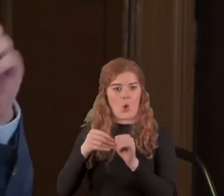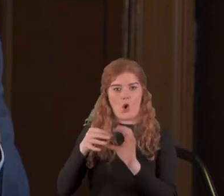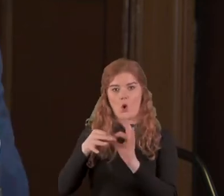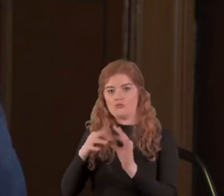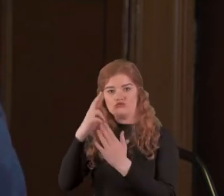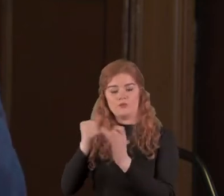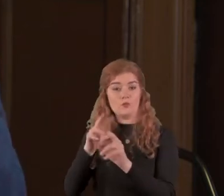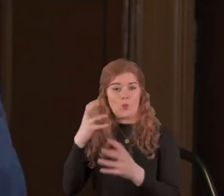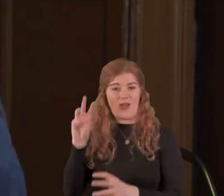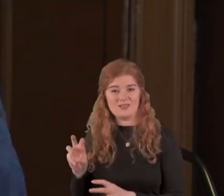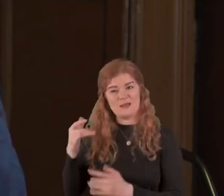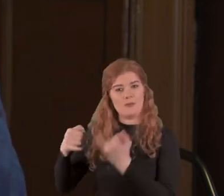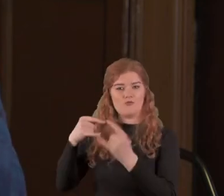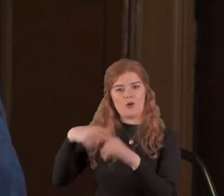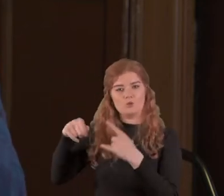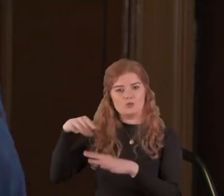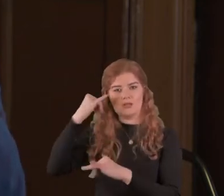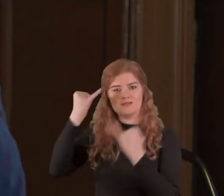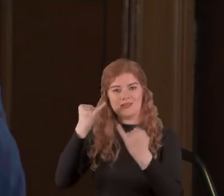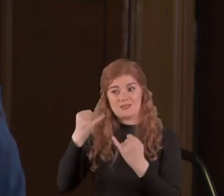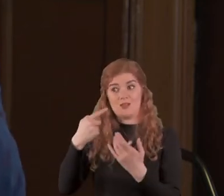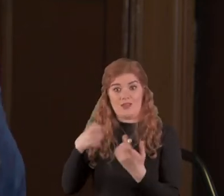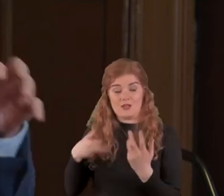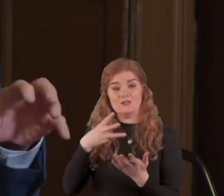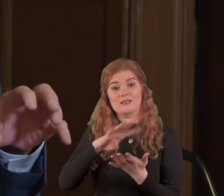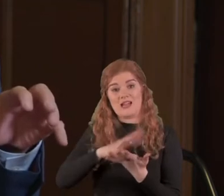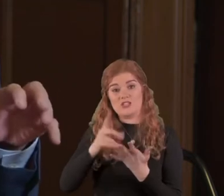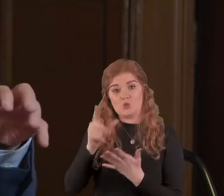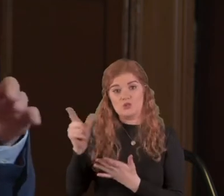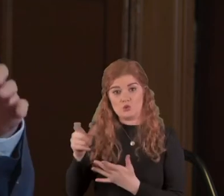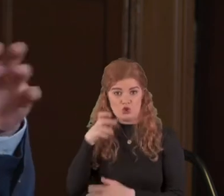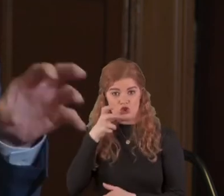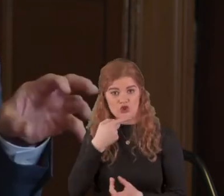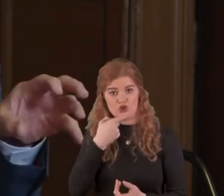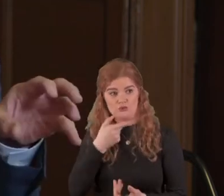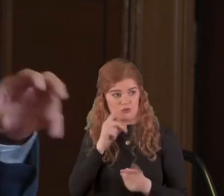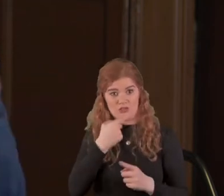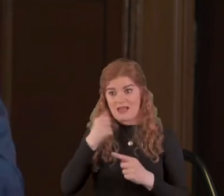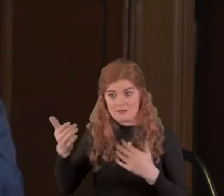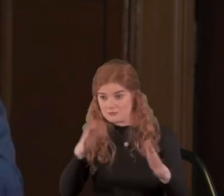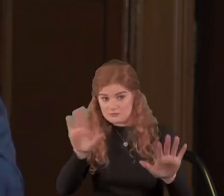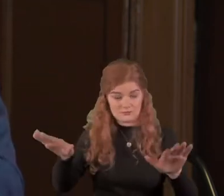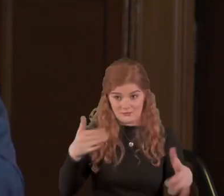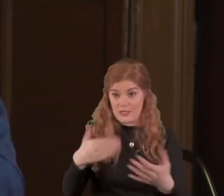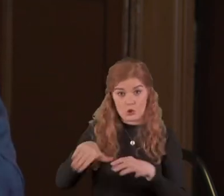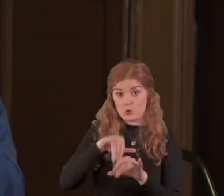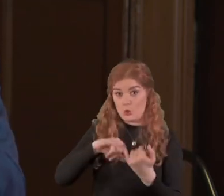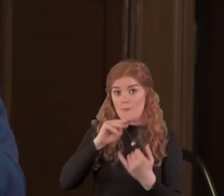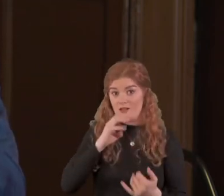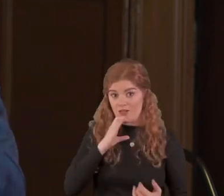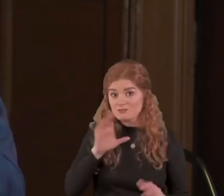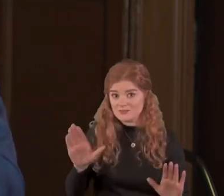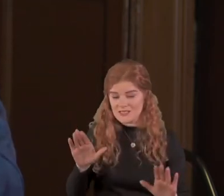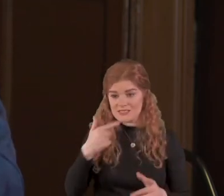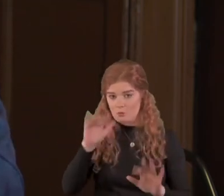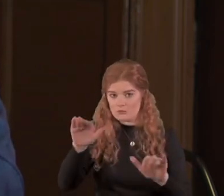And even in 1922, he's saying to anyone who were listening, including Michael Collins,